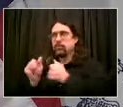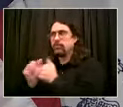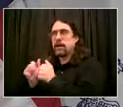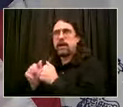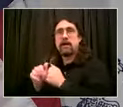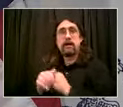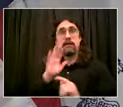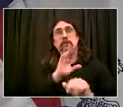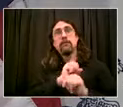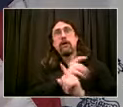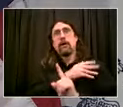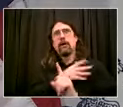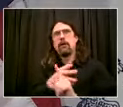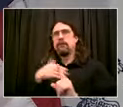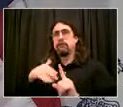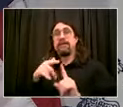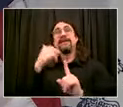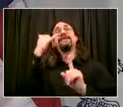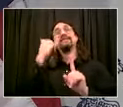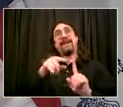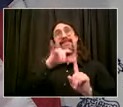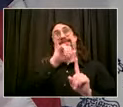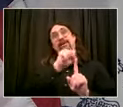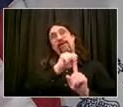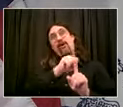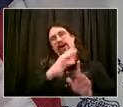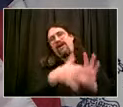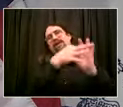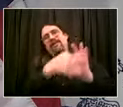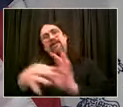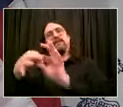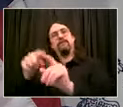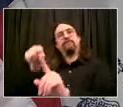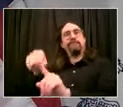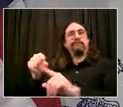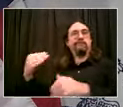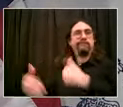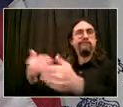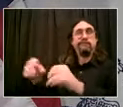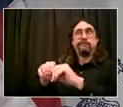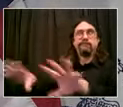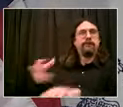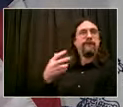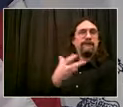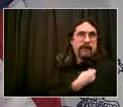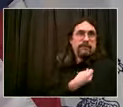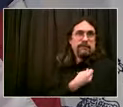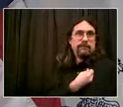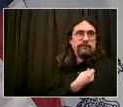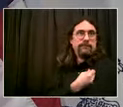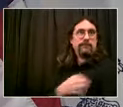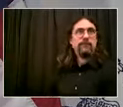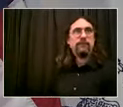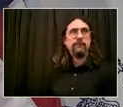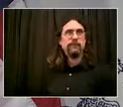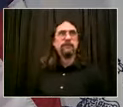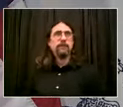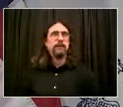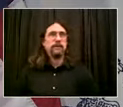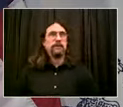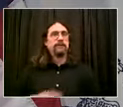vaccinated. We're working with community organizations, and we're supporting their work, so they do a lot of the outreach as well. But you